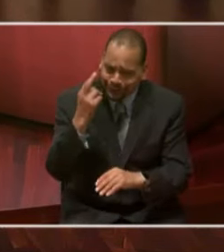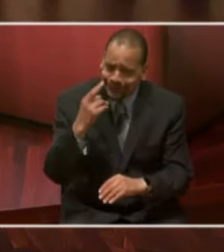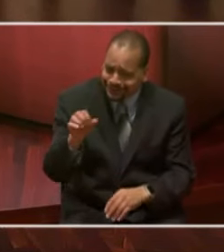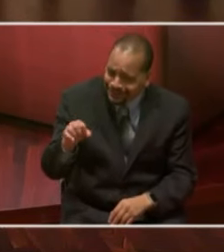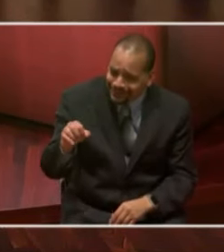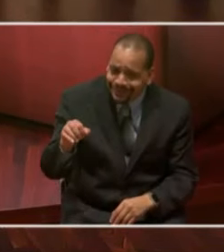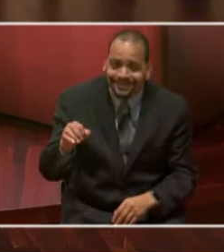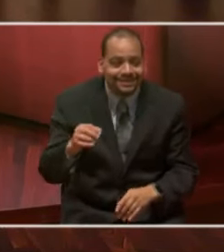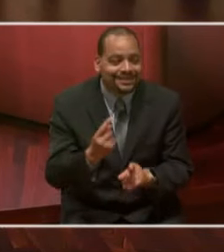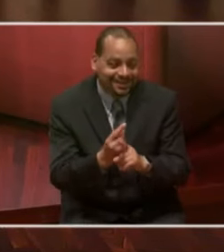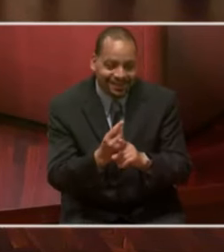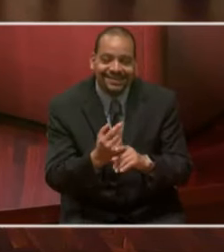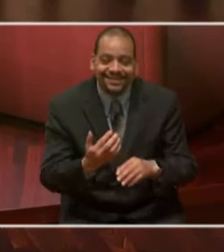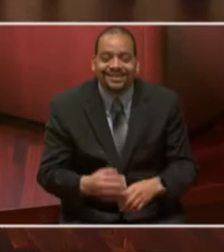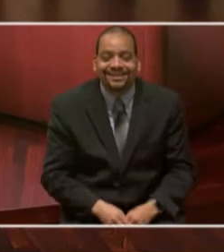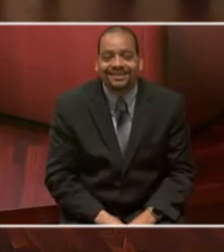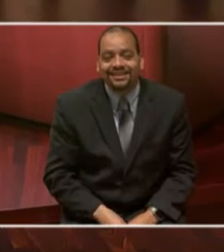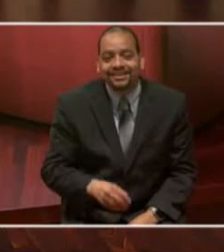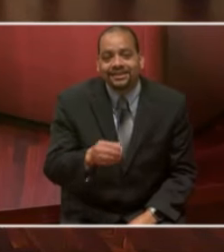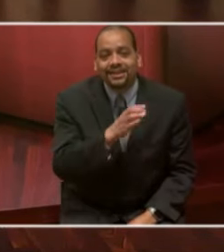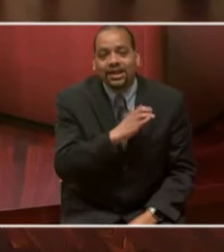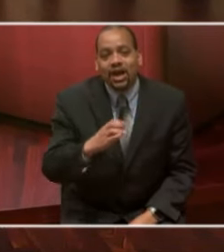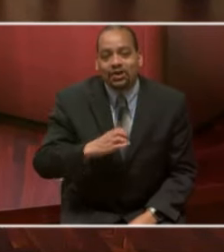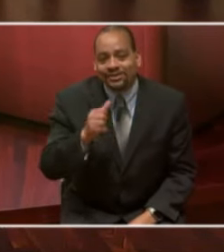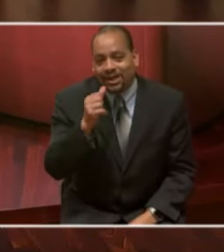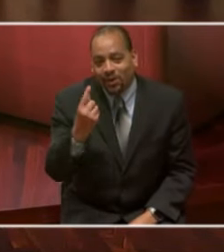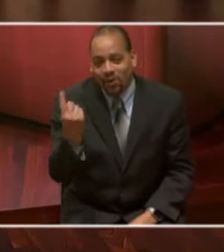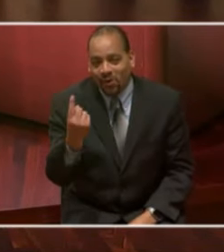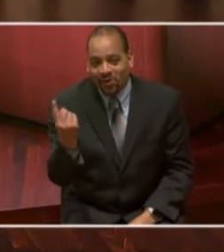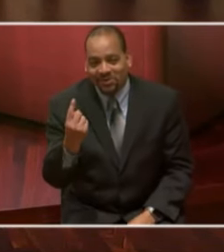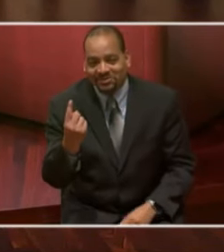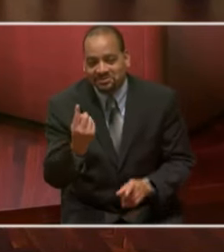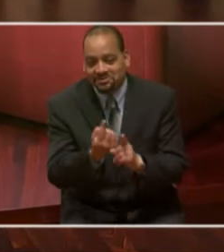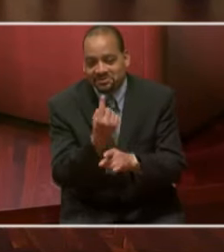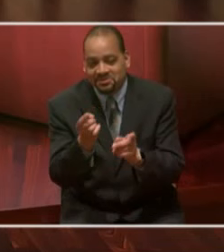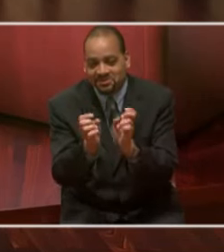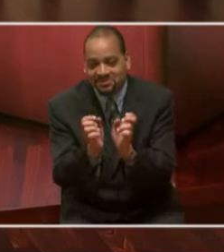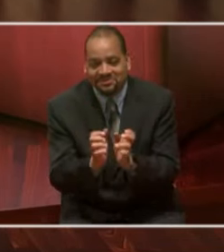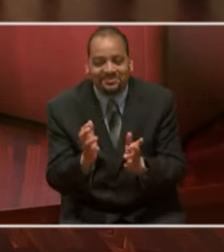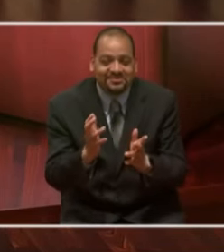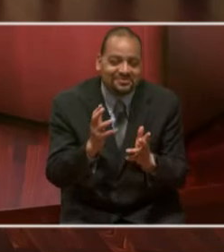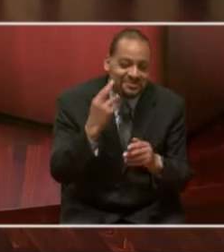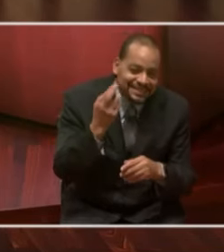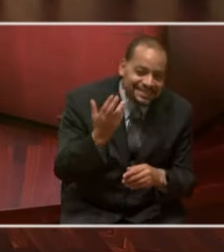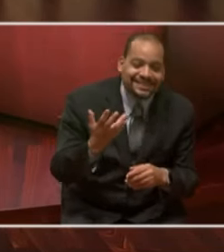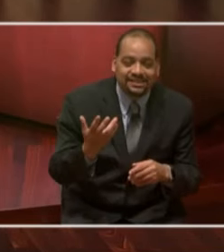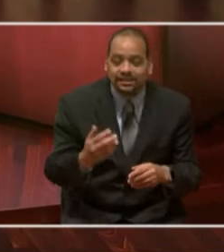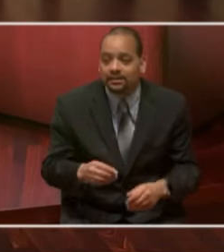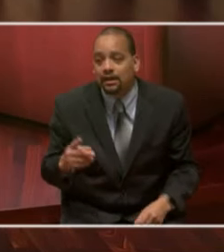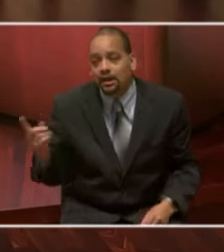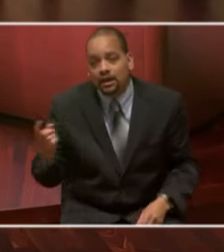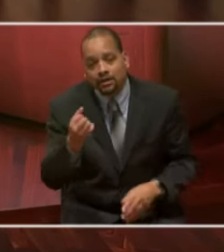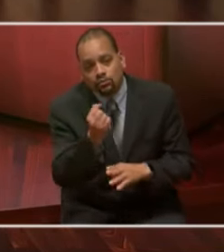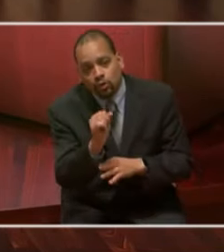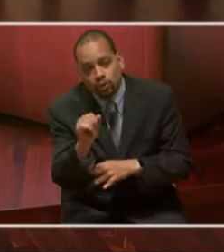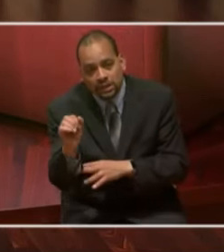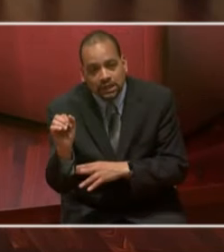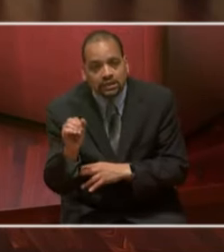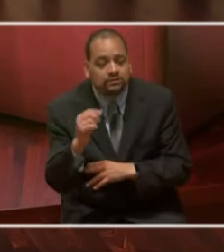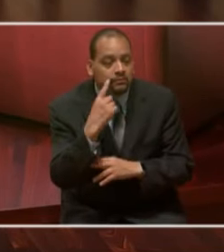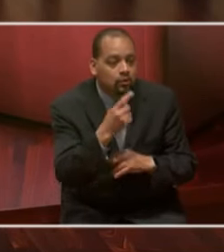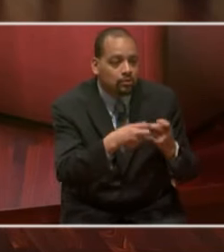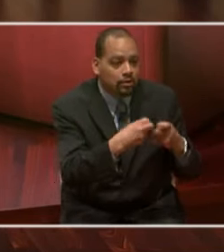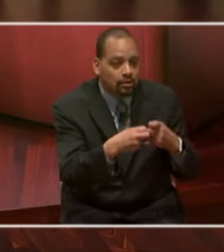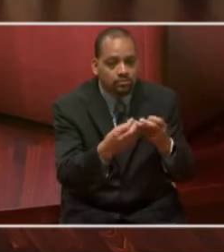someone punched me or poured cold water or hot water on me